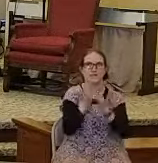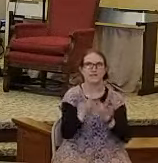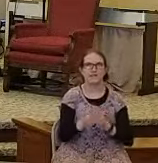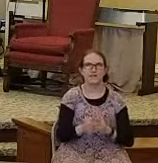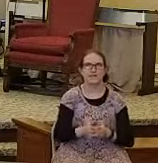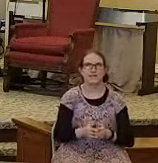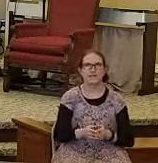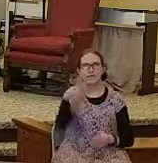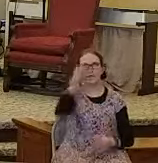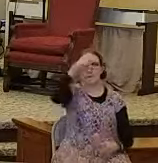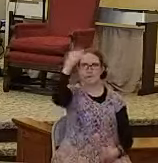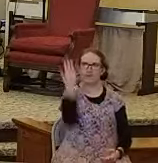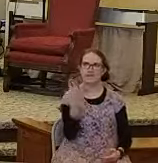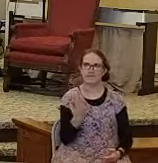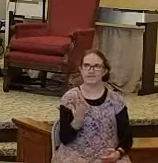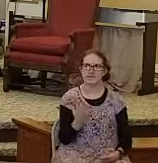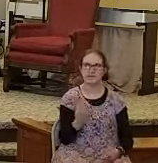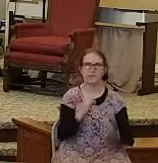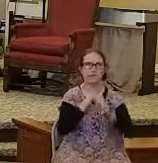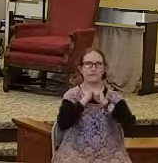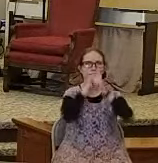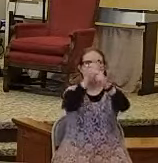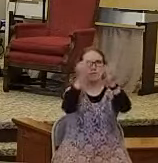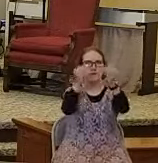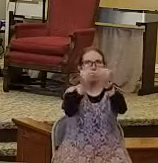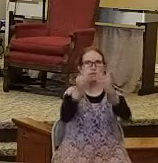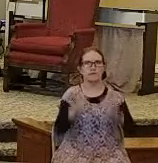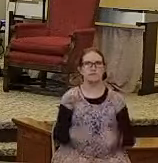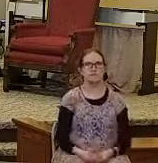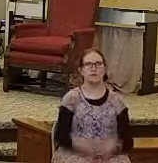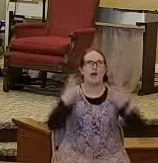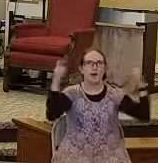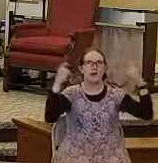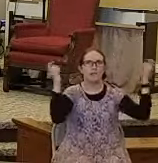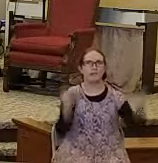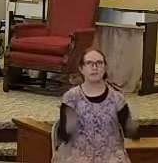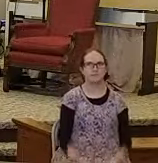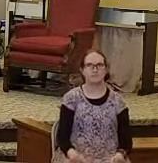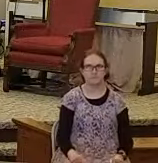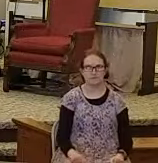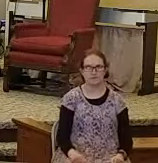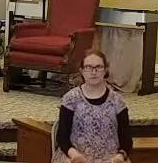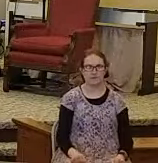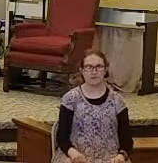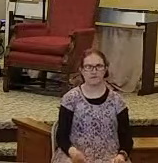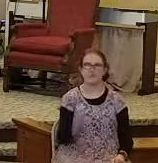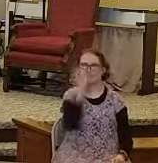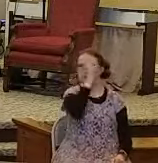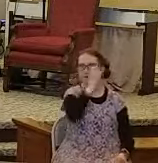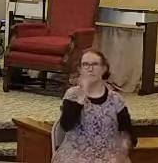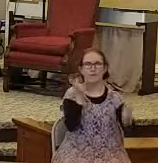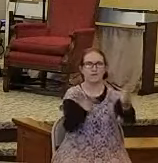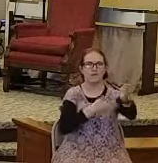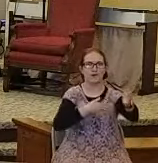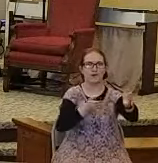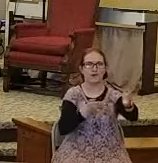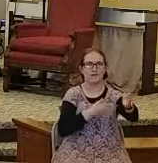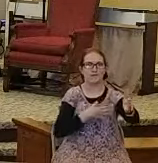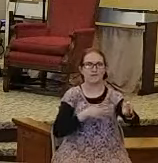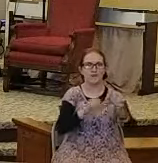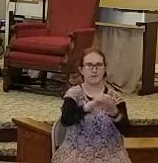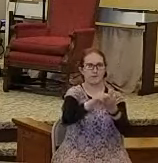Jesus. Oh, for grace, trust him more. Hallelujah. Although it's such a beautiful hymn, it